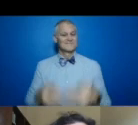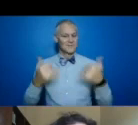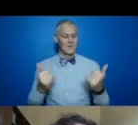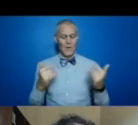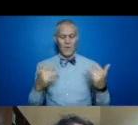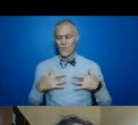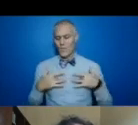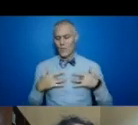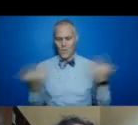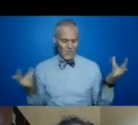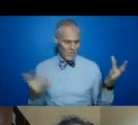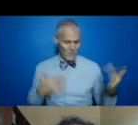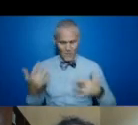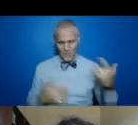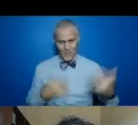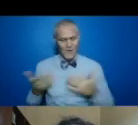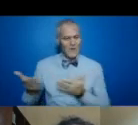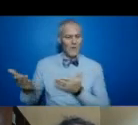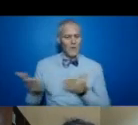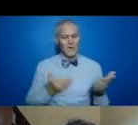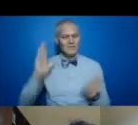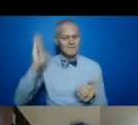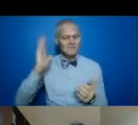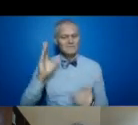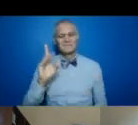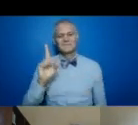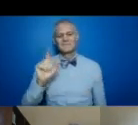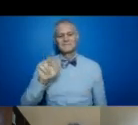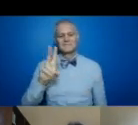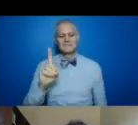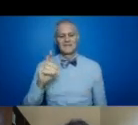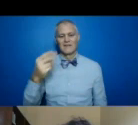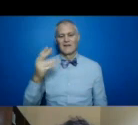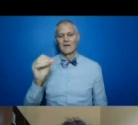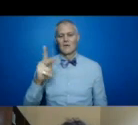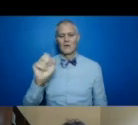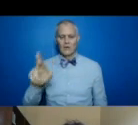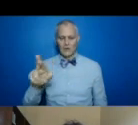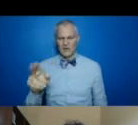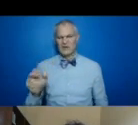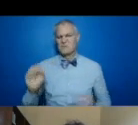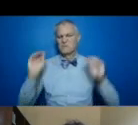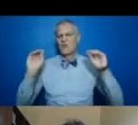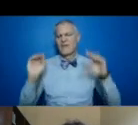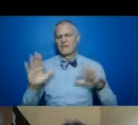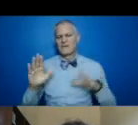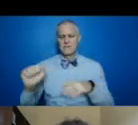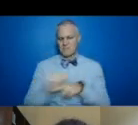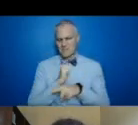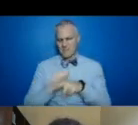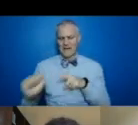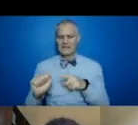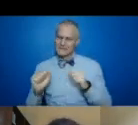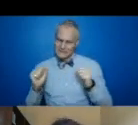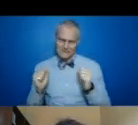very excited to welcome our speaker, David Hooker, who is a professor of practice of conflict transformation and peace building at